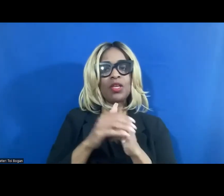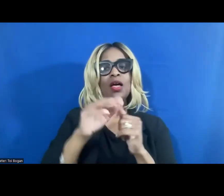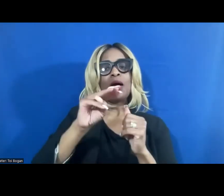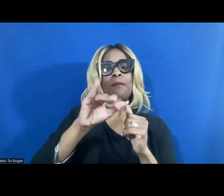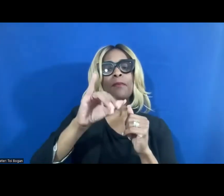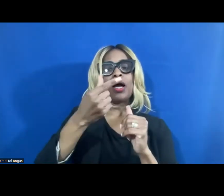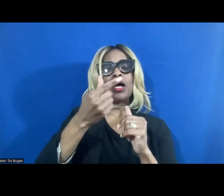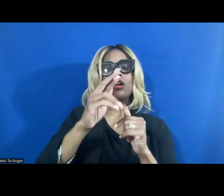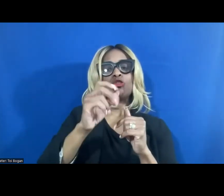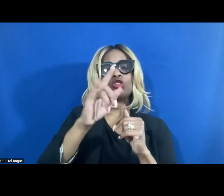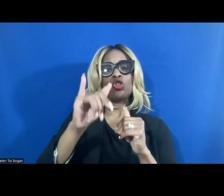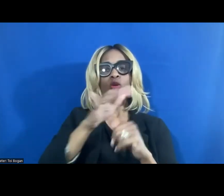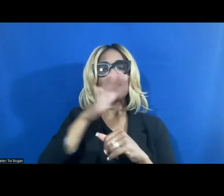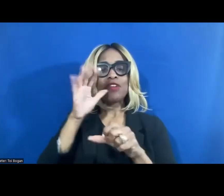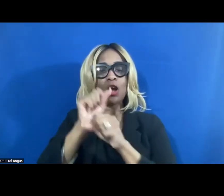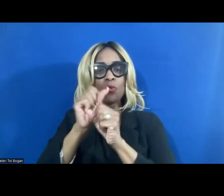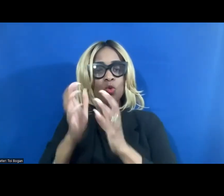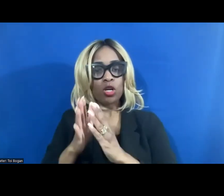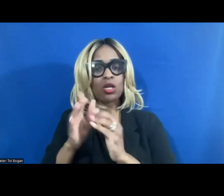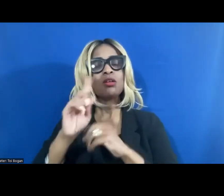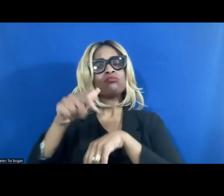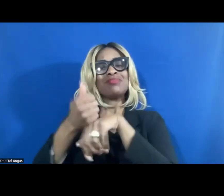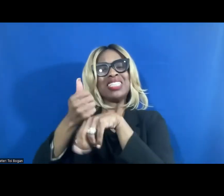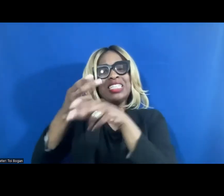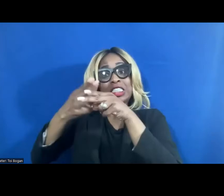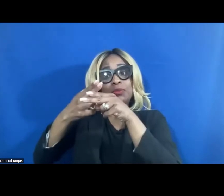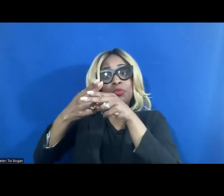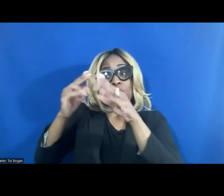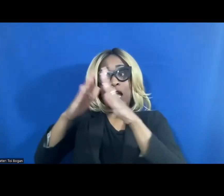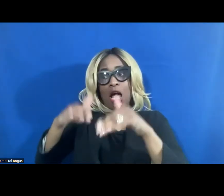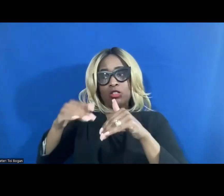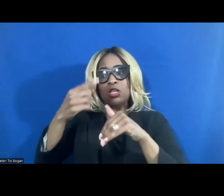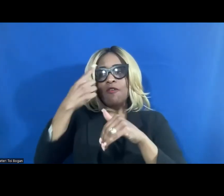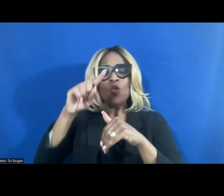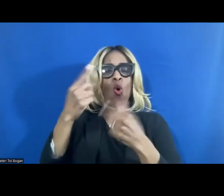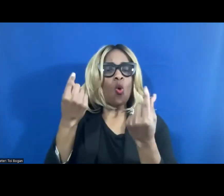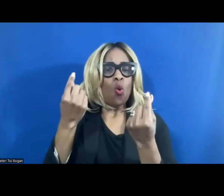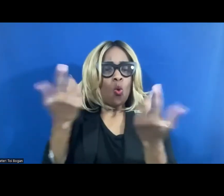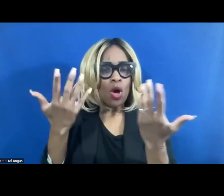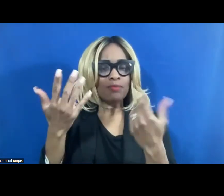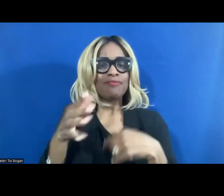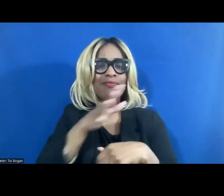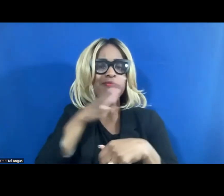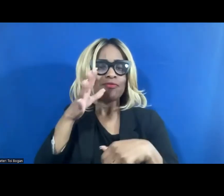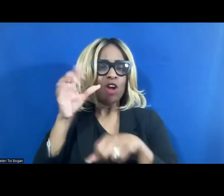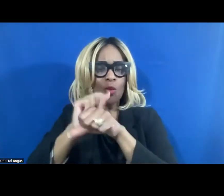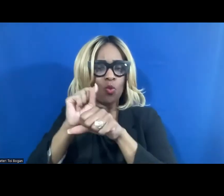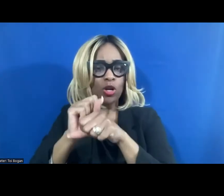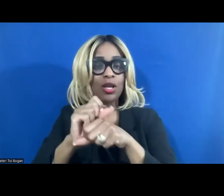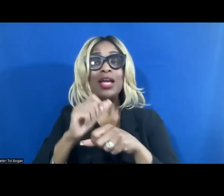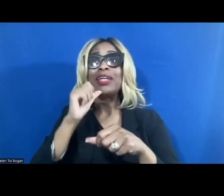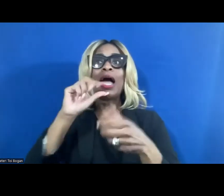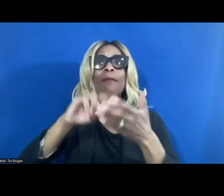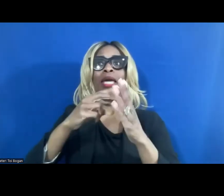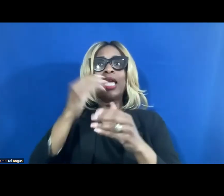worker is establishing temporary housing to do agricultural work. So it's not like at the end of the day